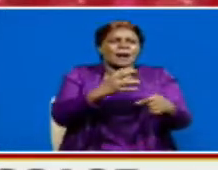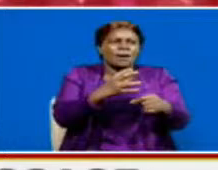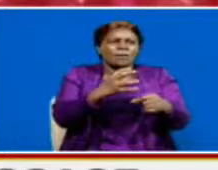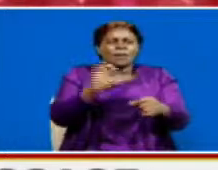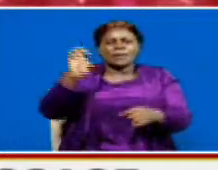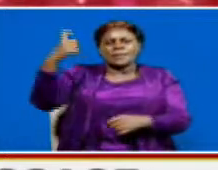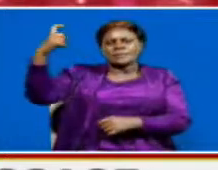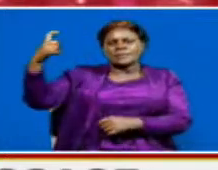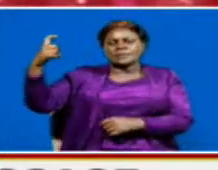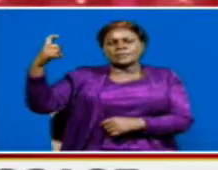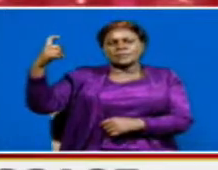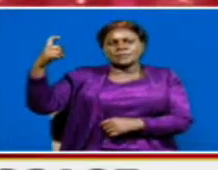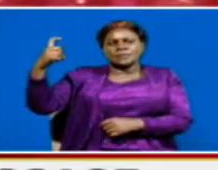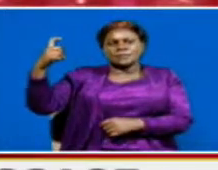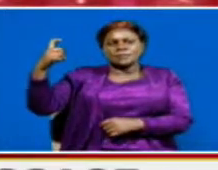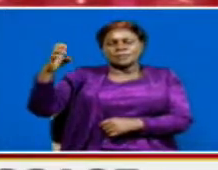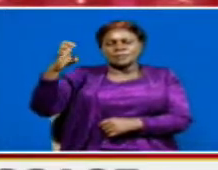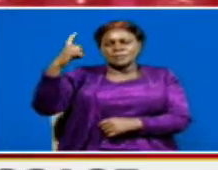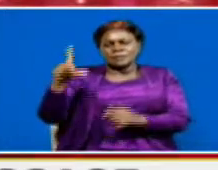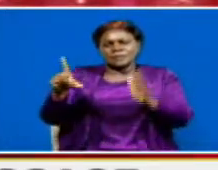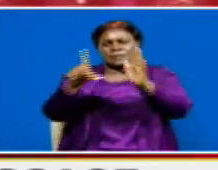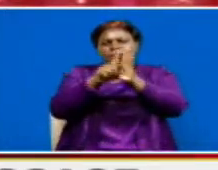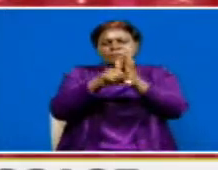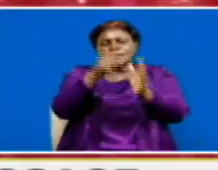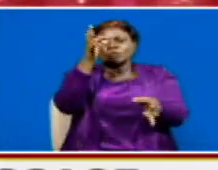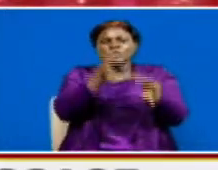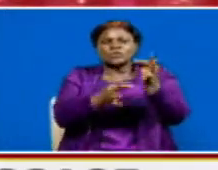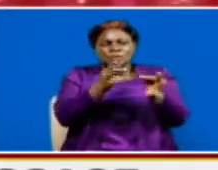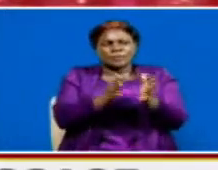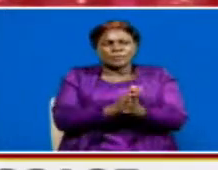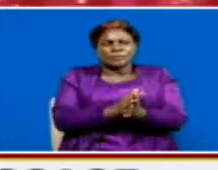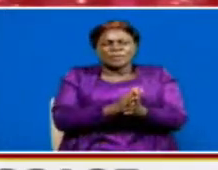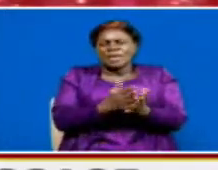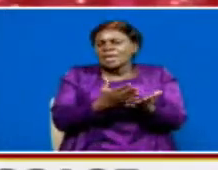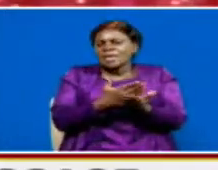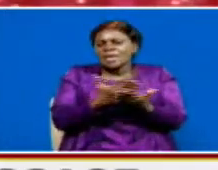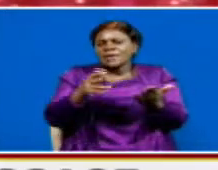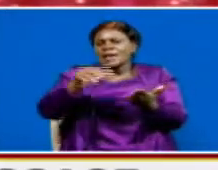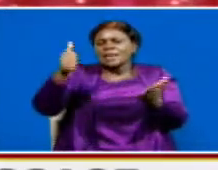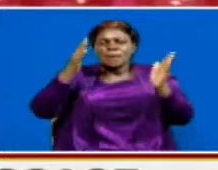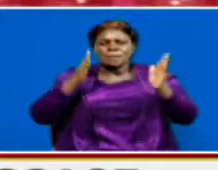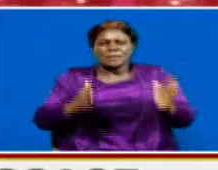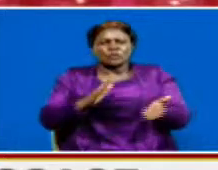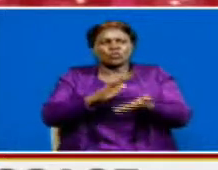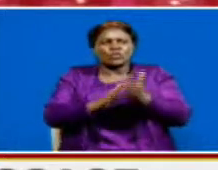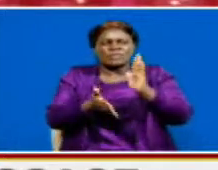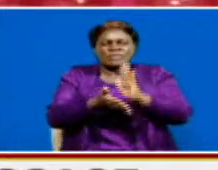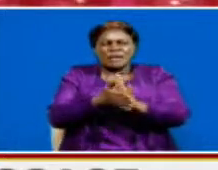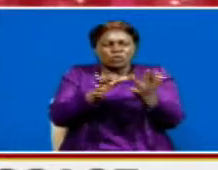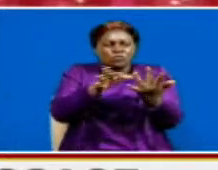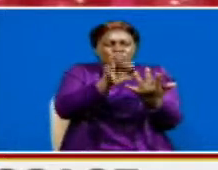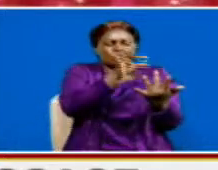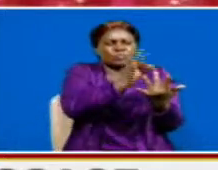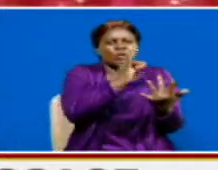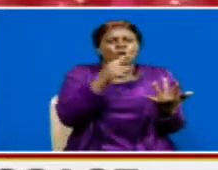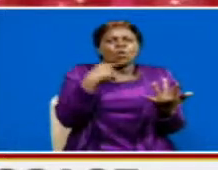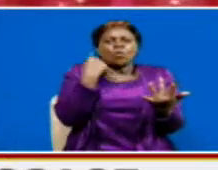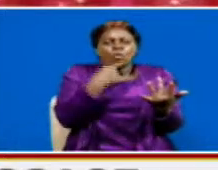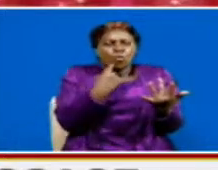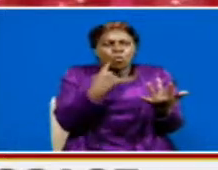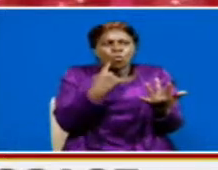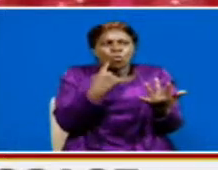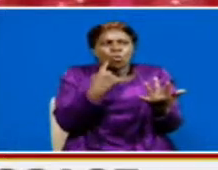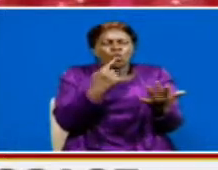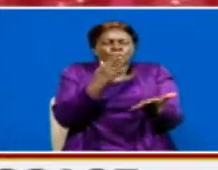the executive, legislature, and in the judiciary, and everyone else without distinction, who are